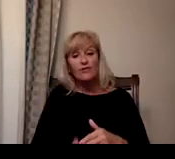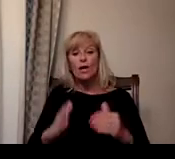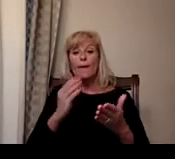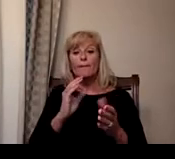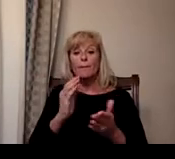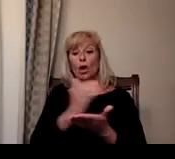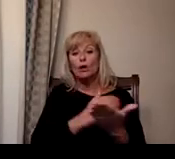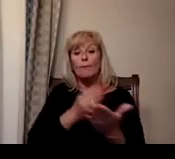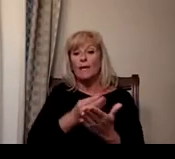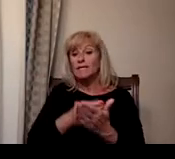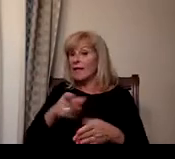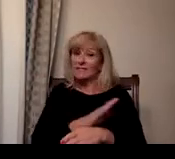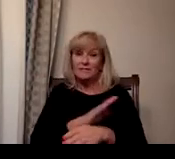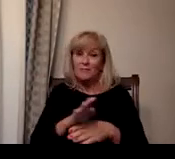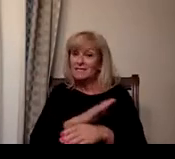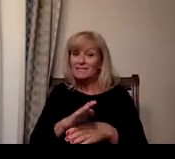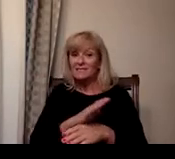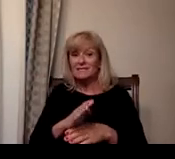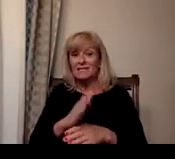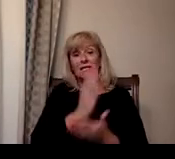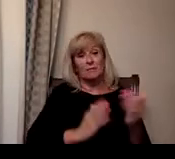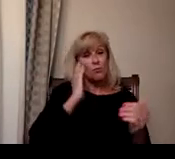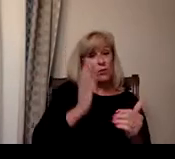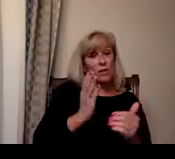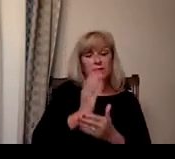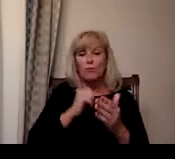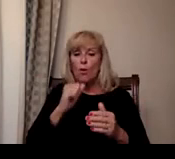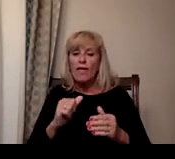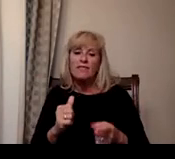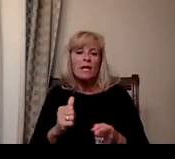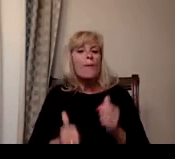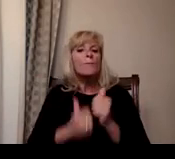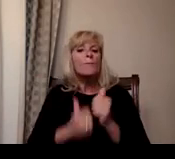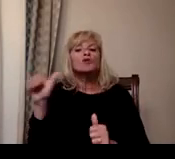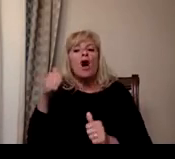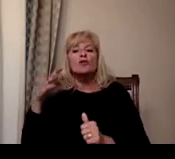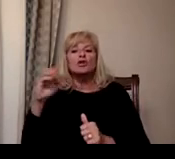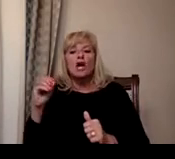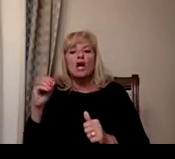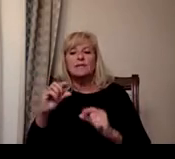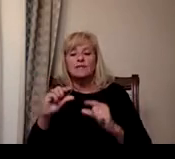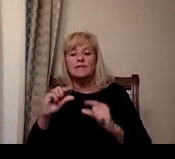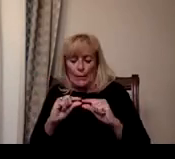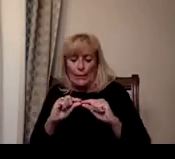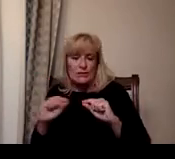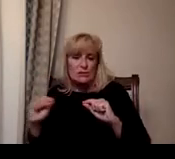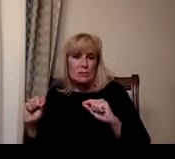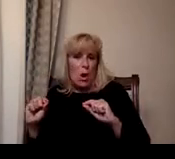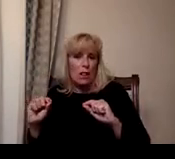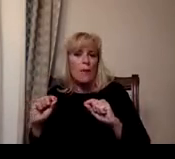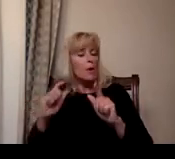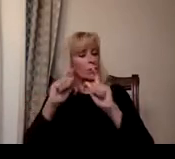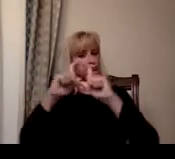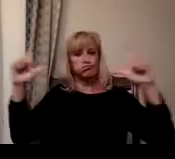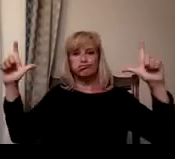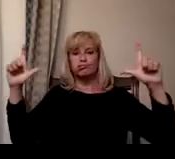most companies put this down, in 5-point font at the bottom of your screen, but we're transparent. And if you treat this like a